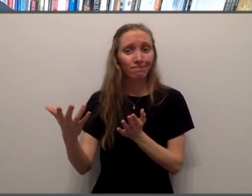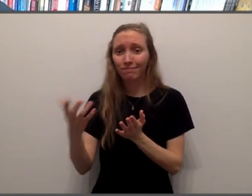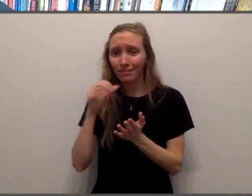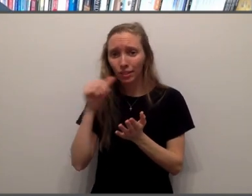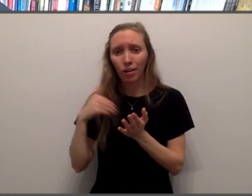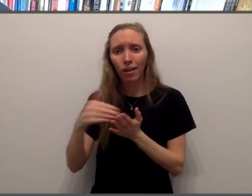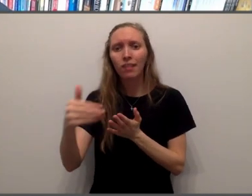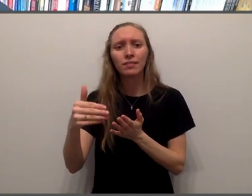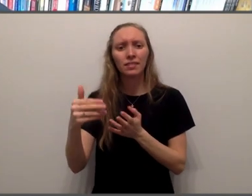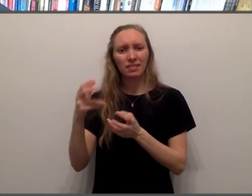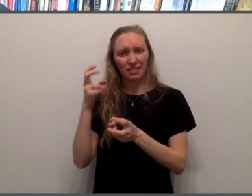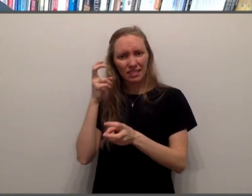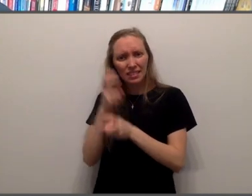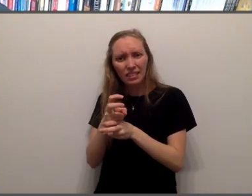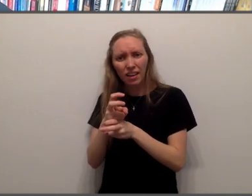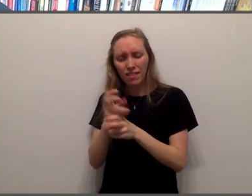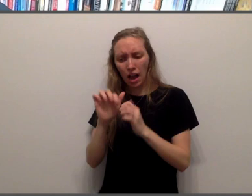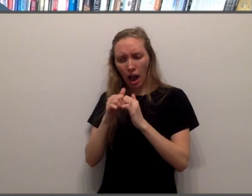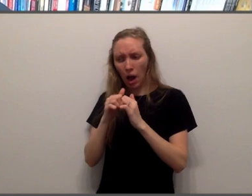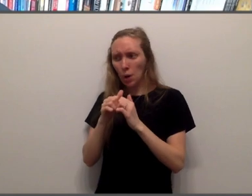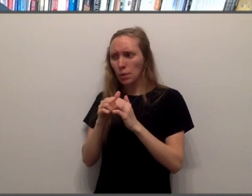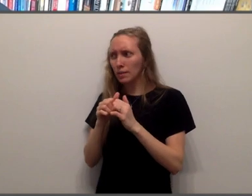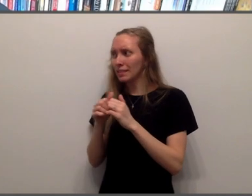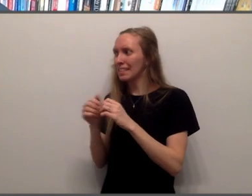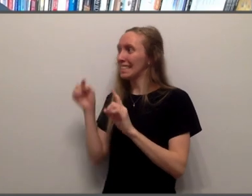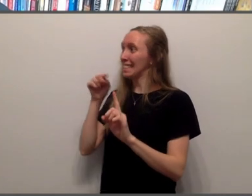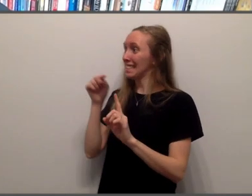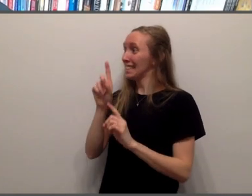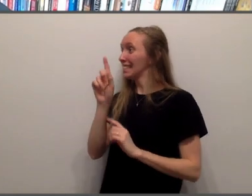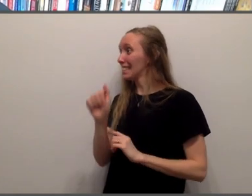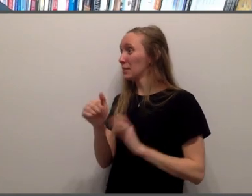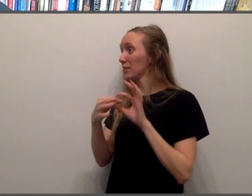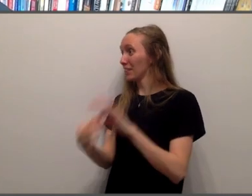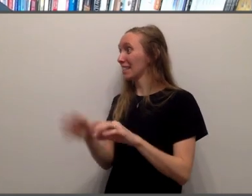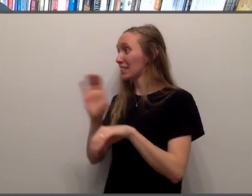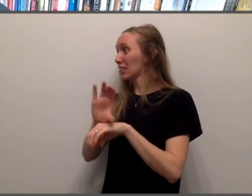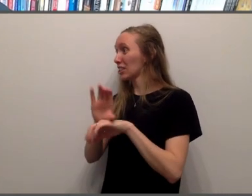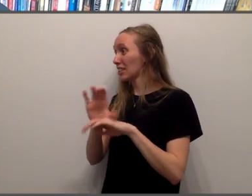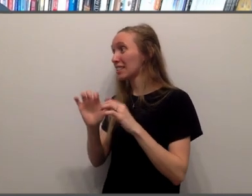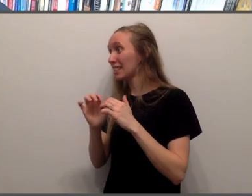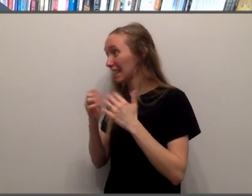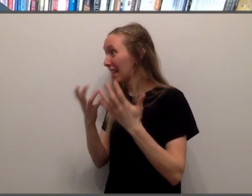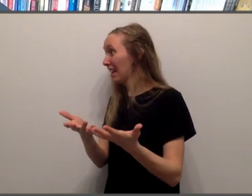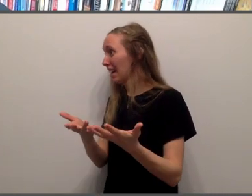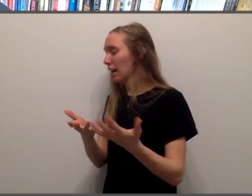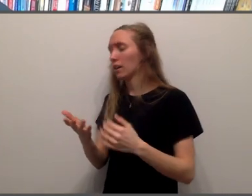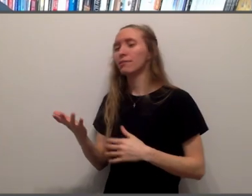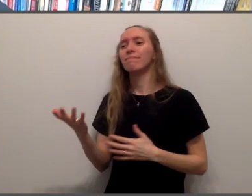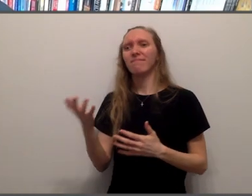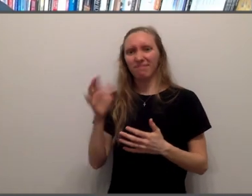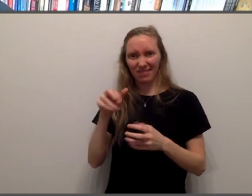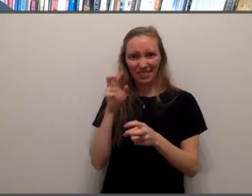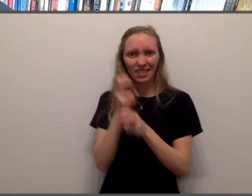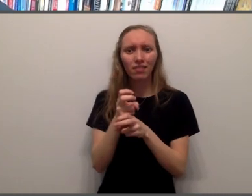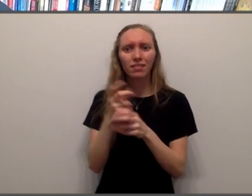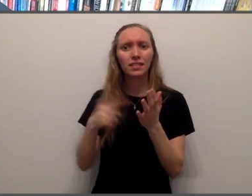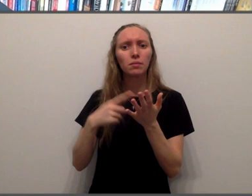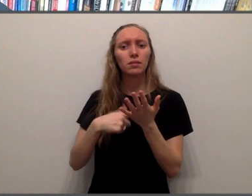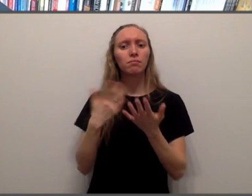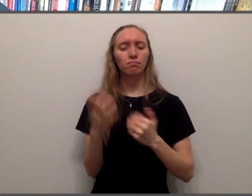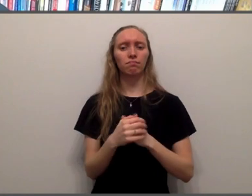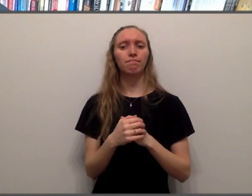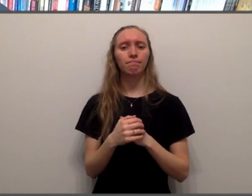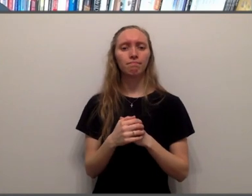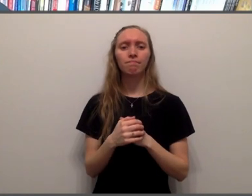church. But what if Jesus is telling us that's because we built it backwards? Did you notice what he said? In the